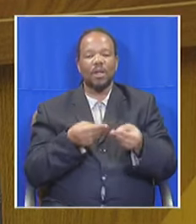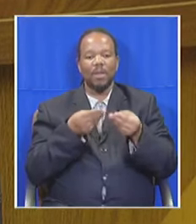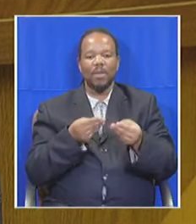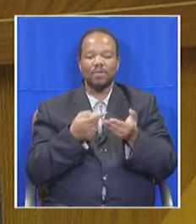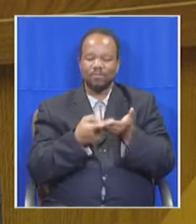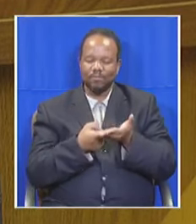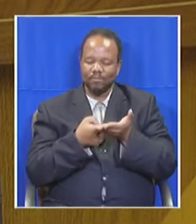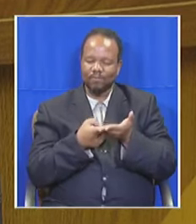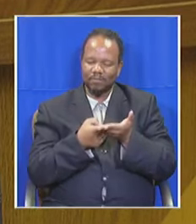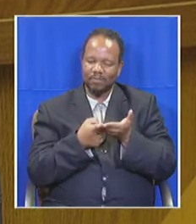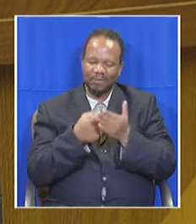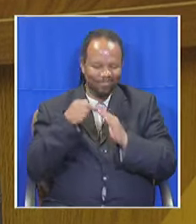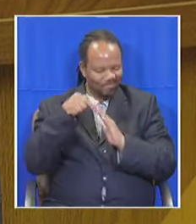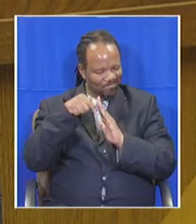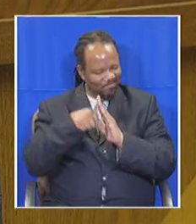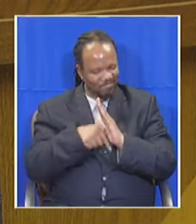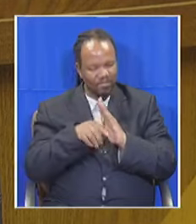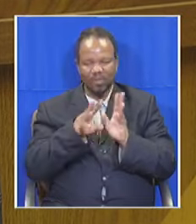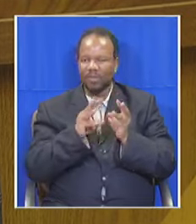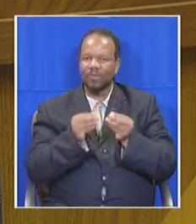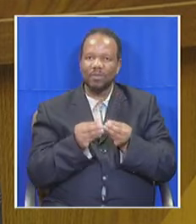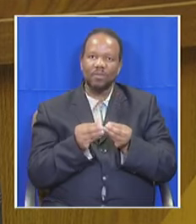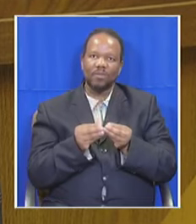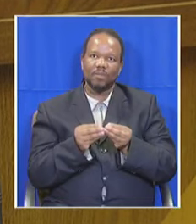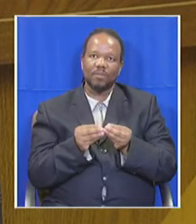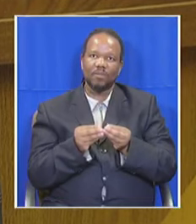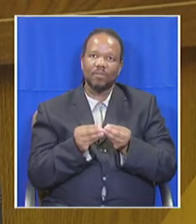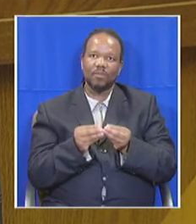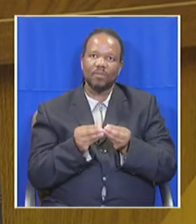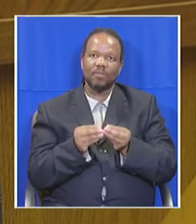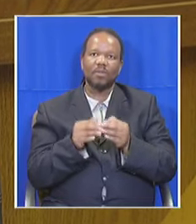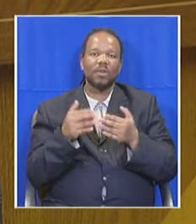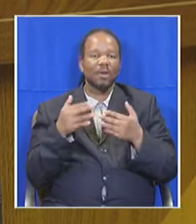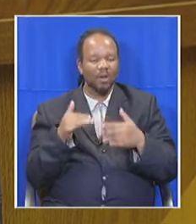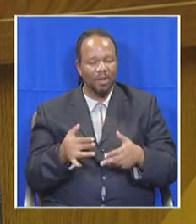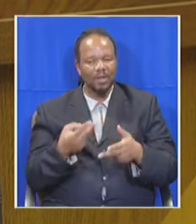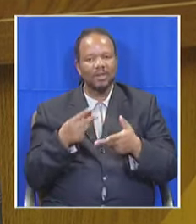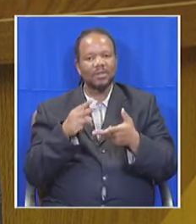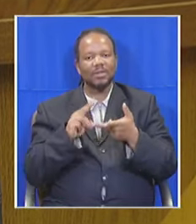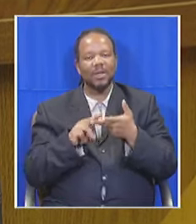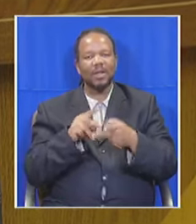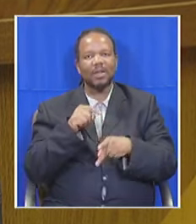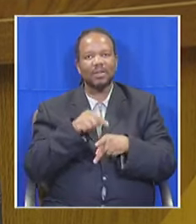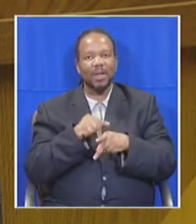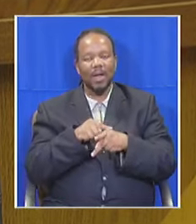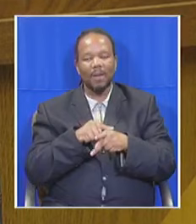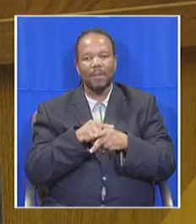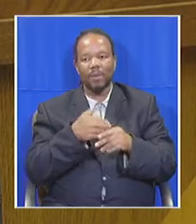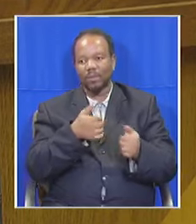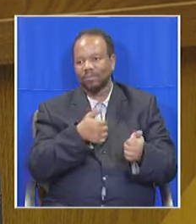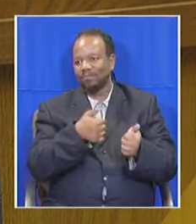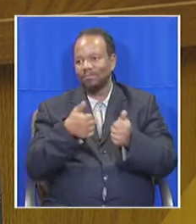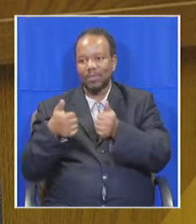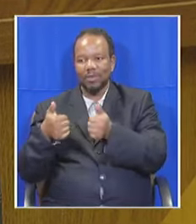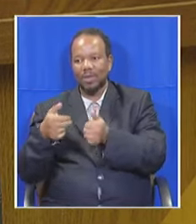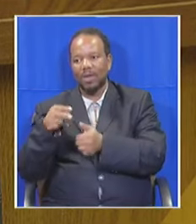its entirety. After the bill was read for the second time, it was sent to the NCOP. It